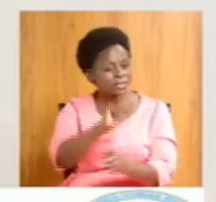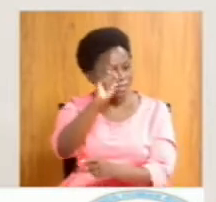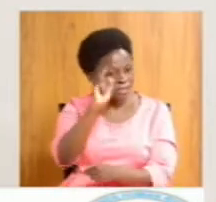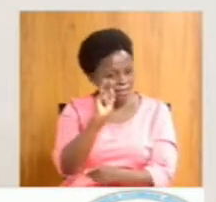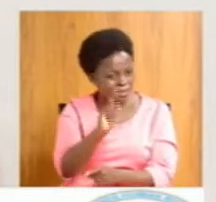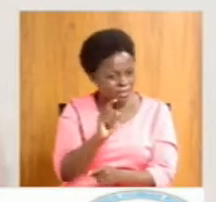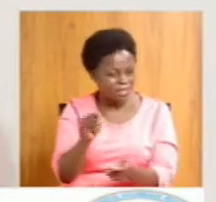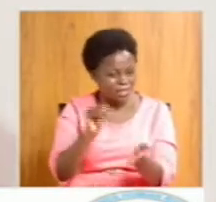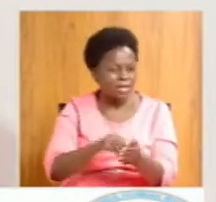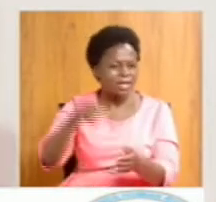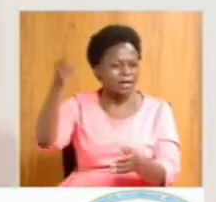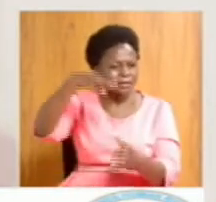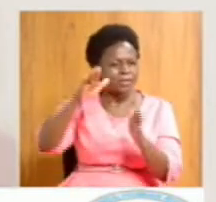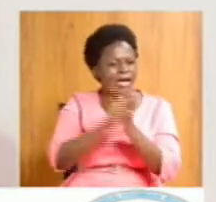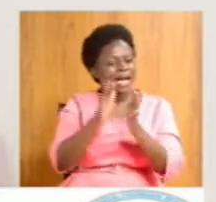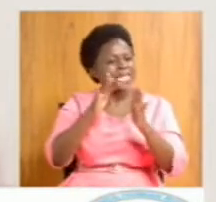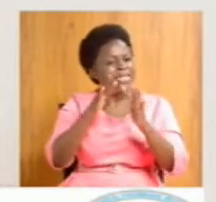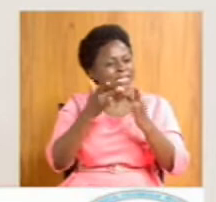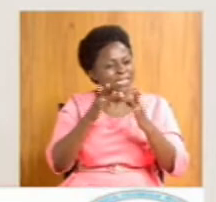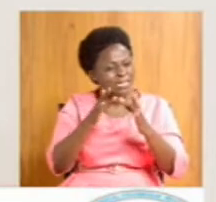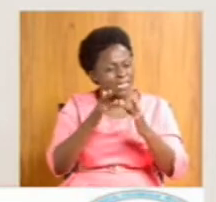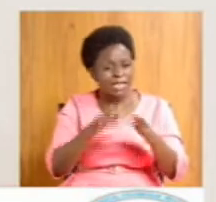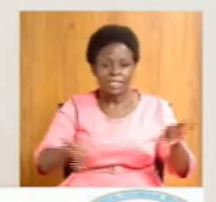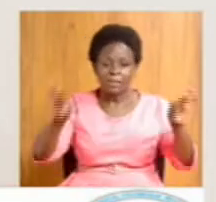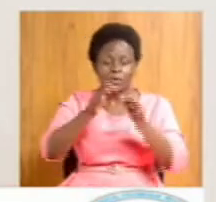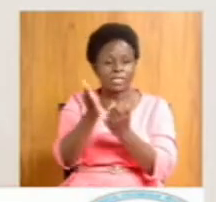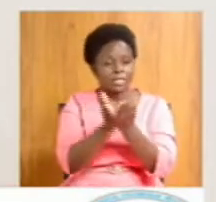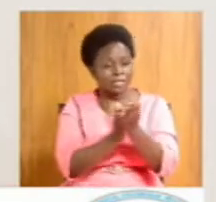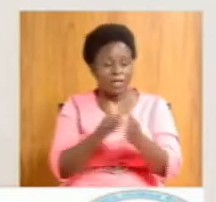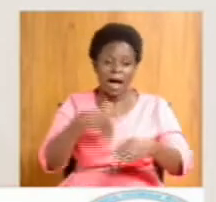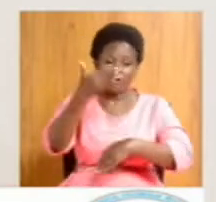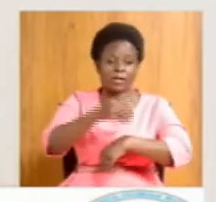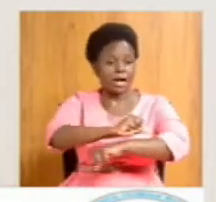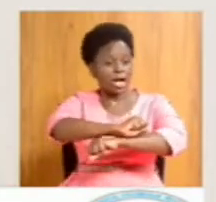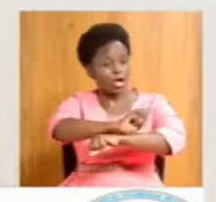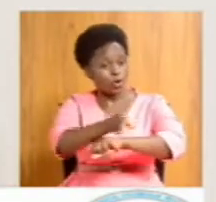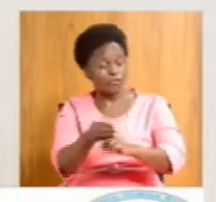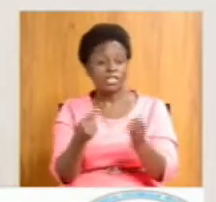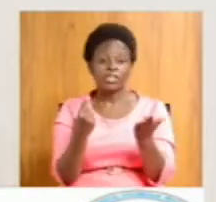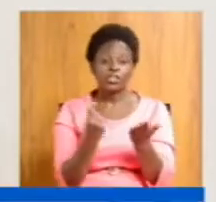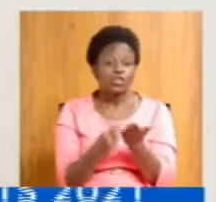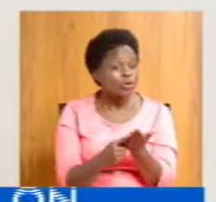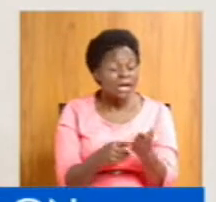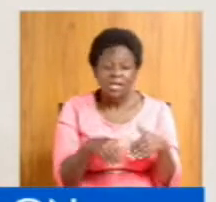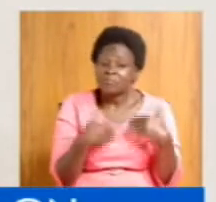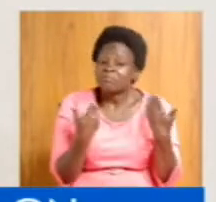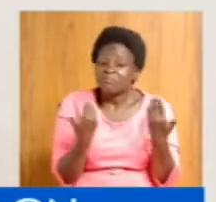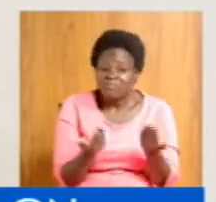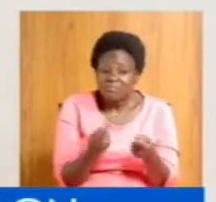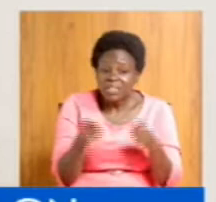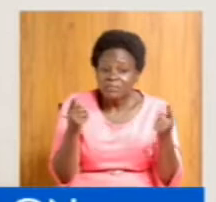Maybe I'll repeat. Electricity and the Internet, as essential services post-COVID-19, is Uganda an outlier?